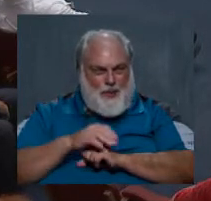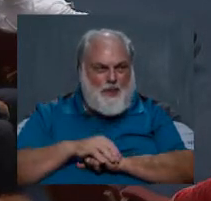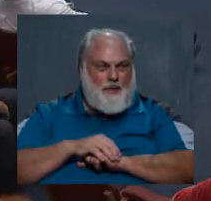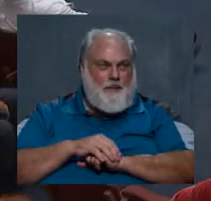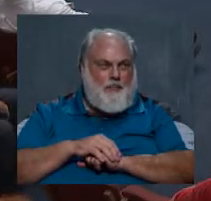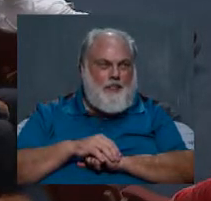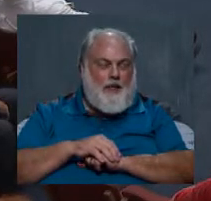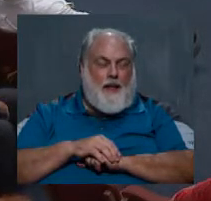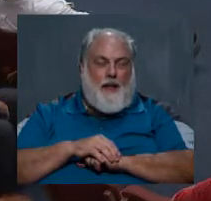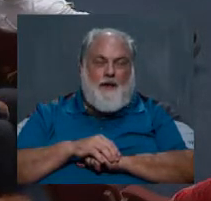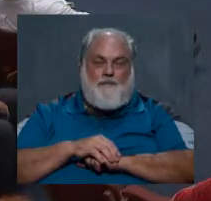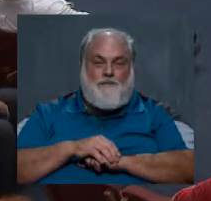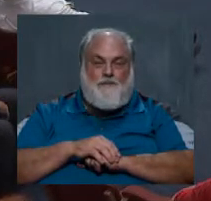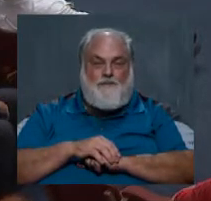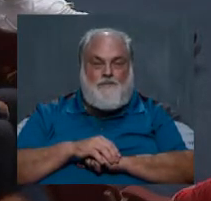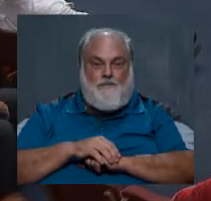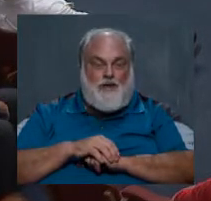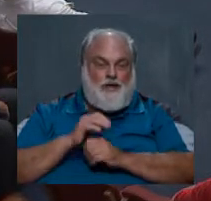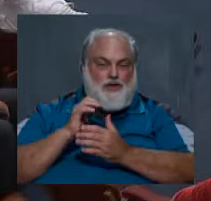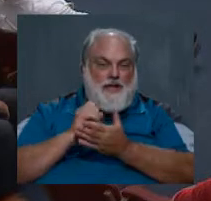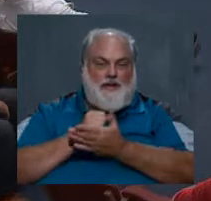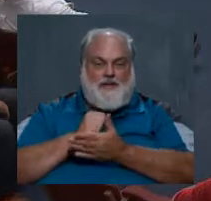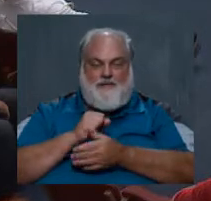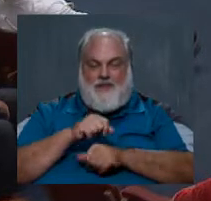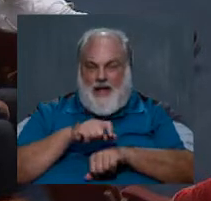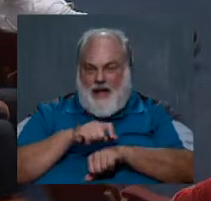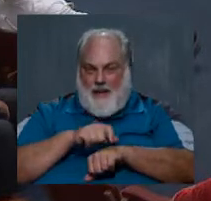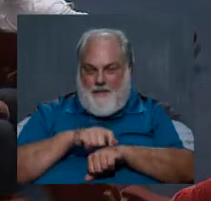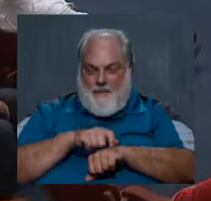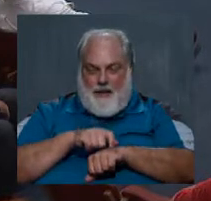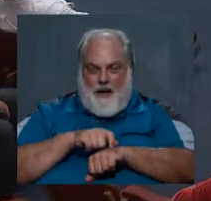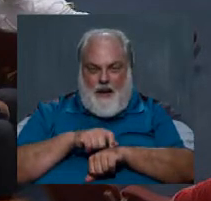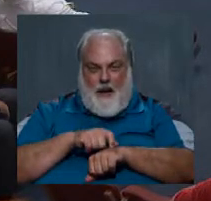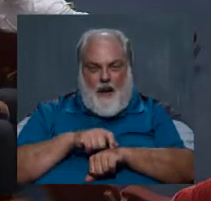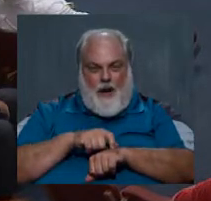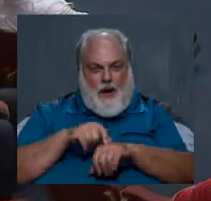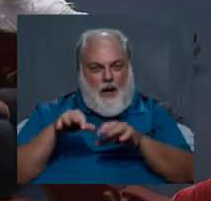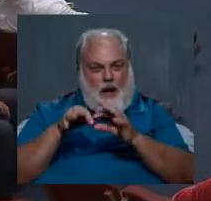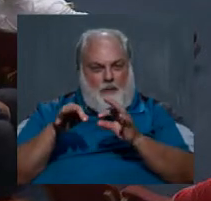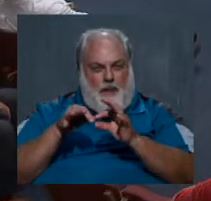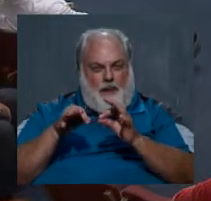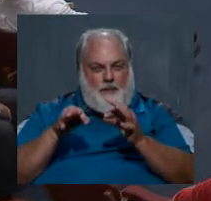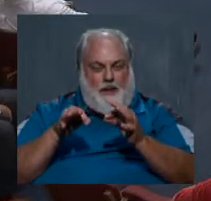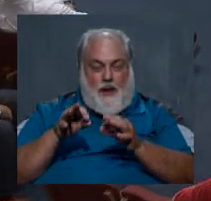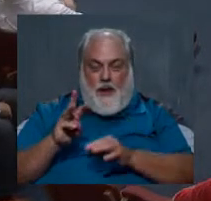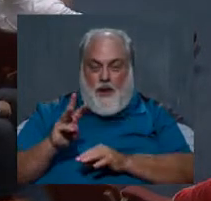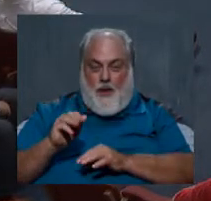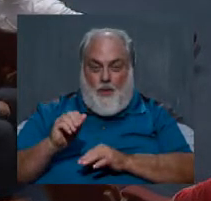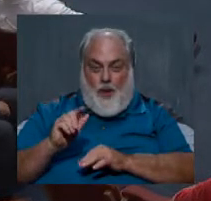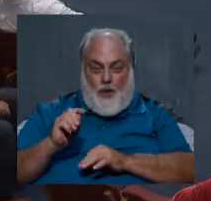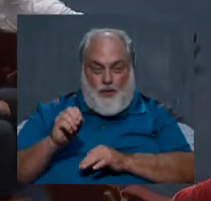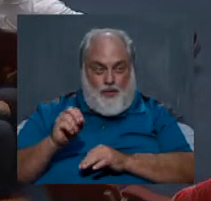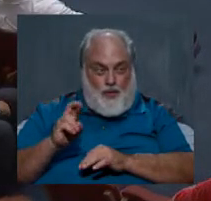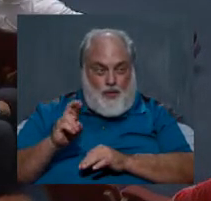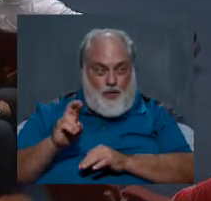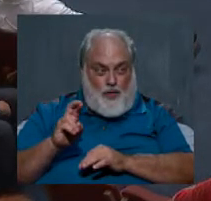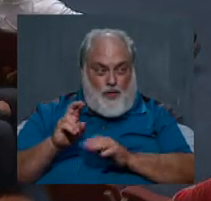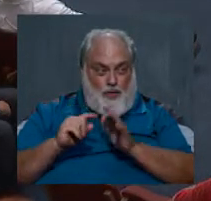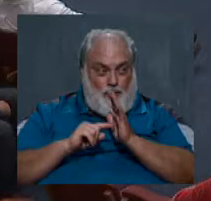And for the sake of time, I do want to say something before that. And Walter, go ahead and pull this